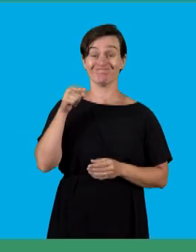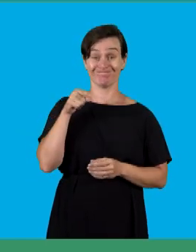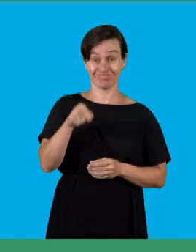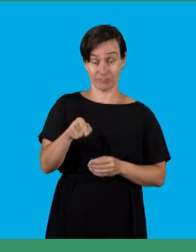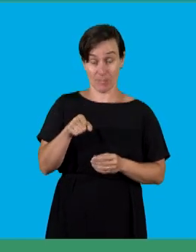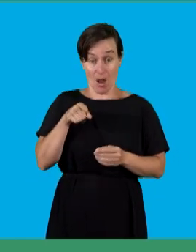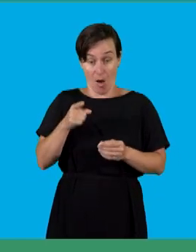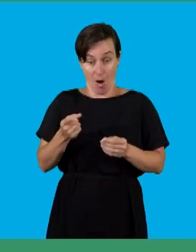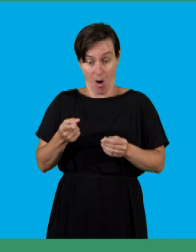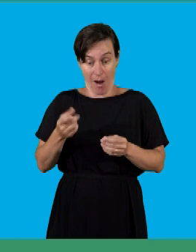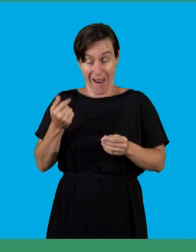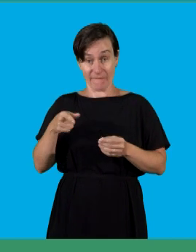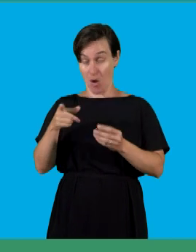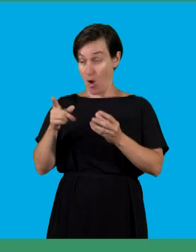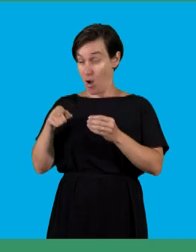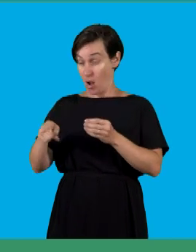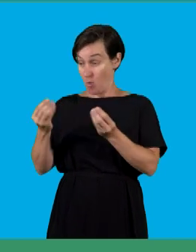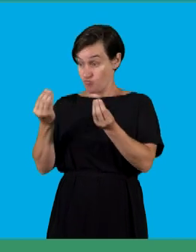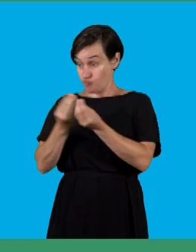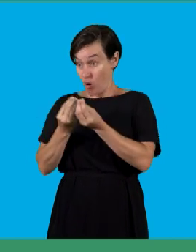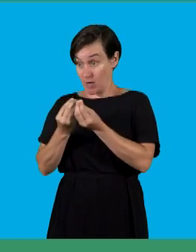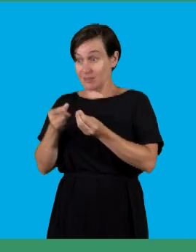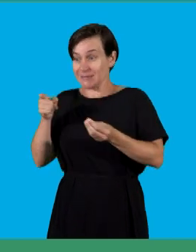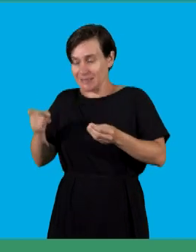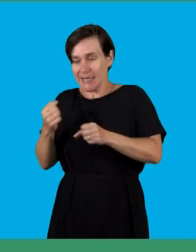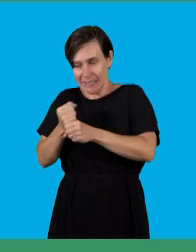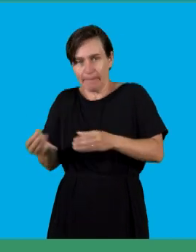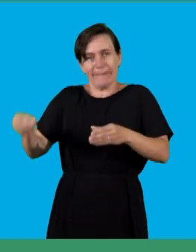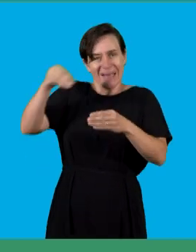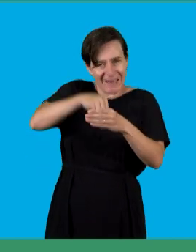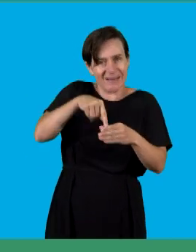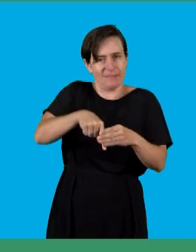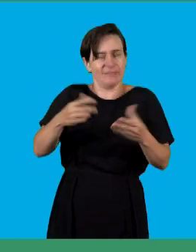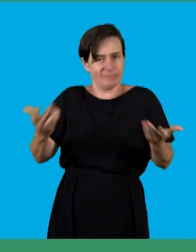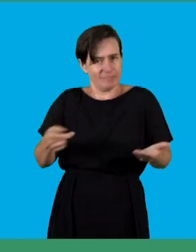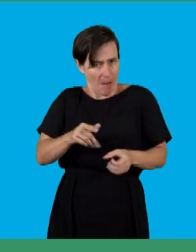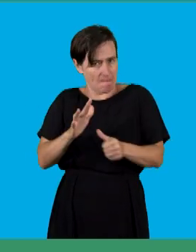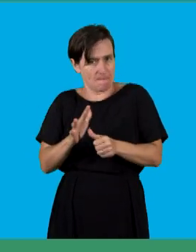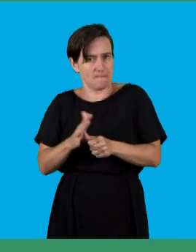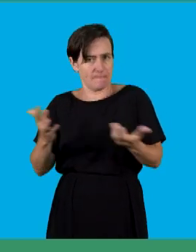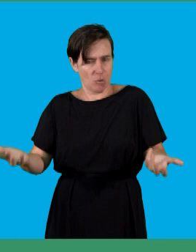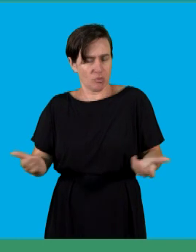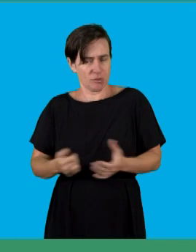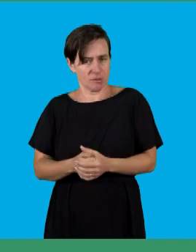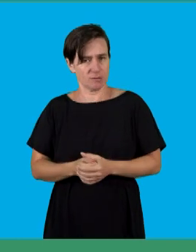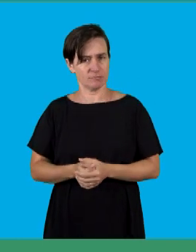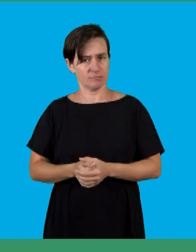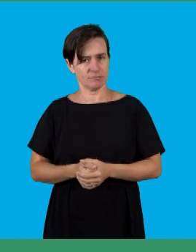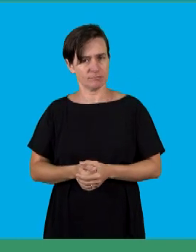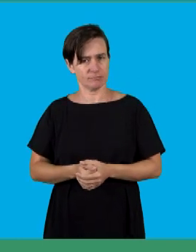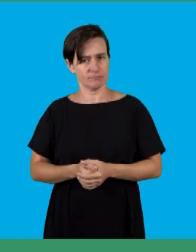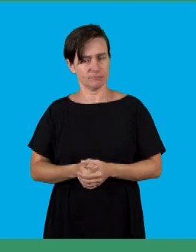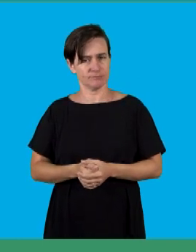Packaging is very important because it helps us to contain the item or the product. So in other